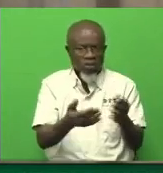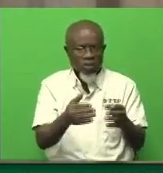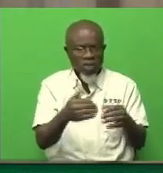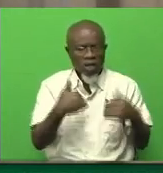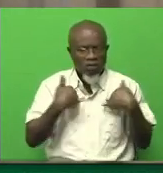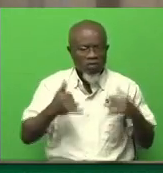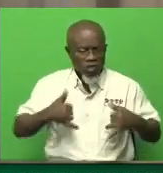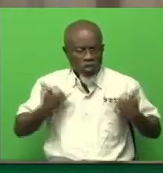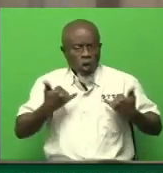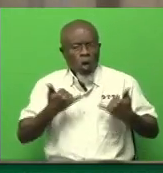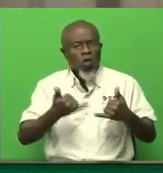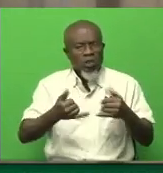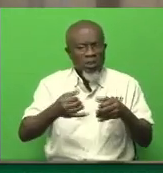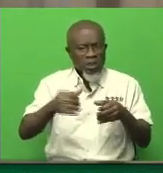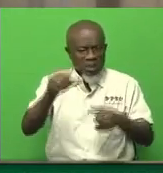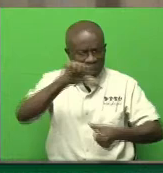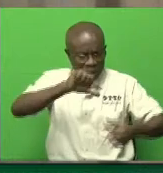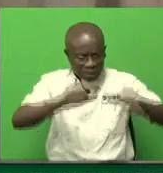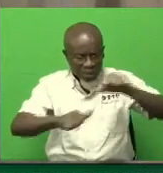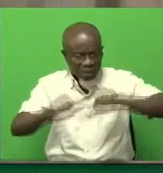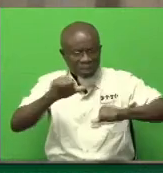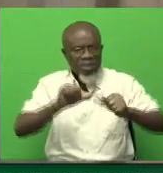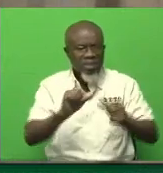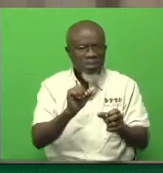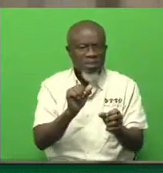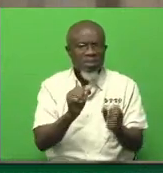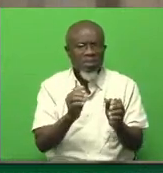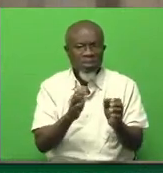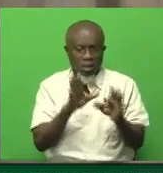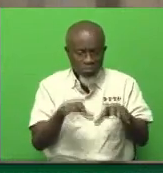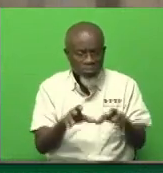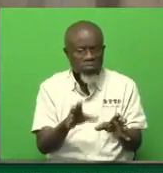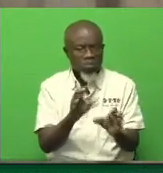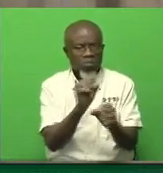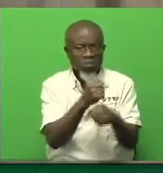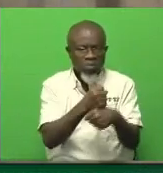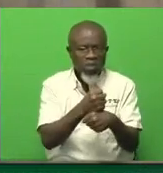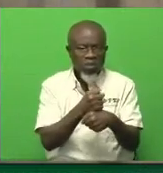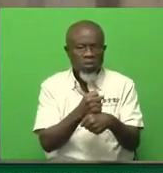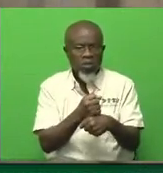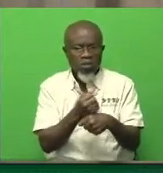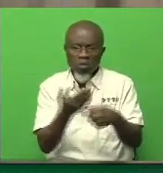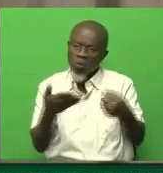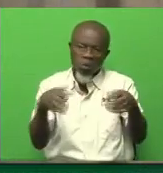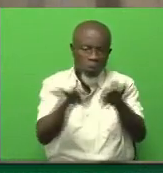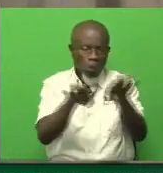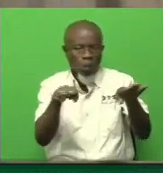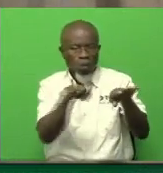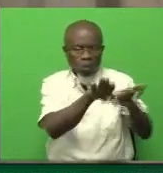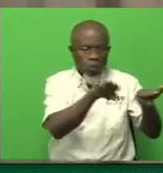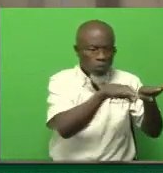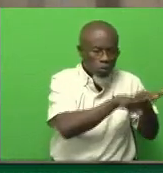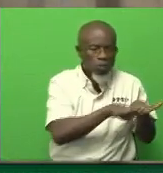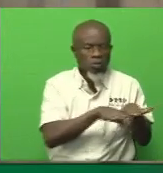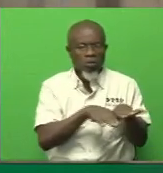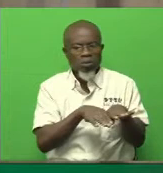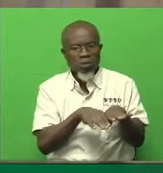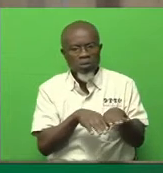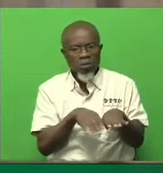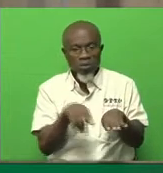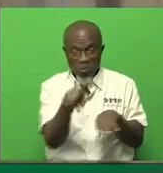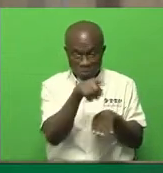promoted into the space of Entrepreneurship and Innovation you close all of that though all of that